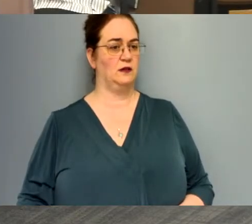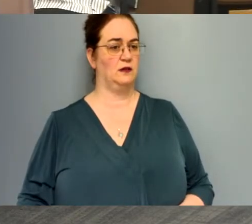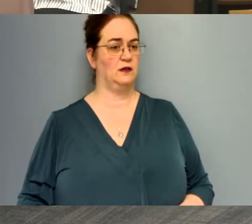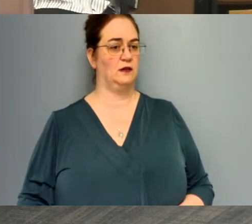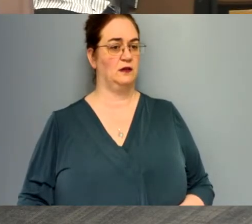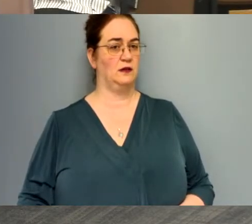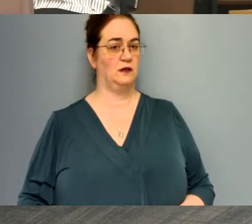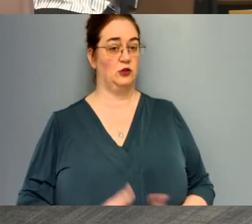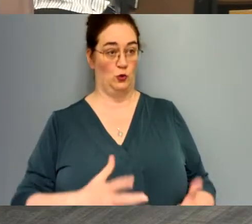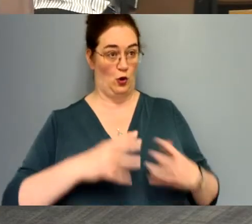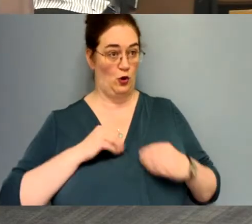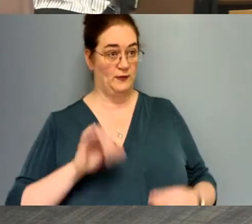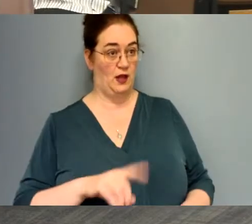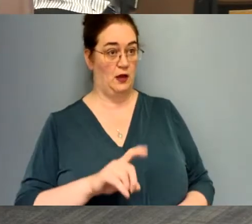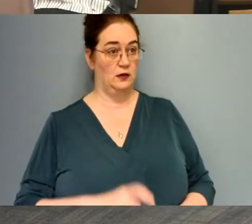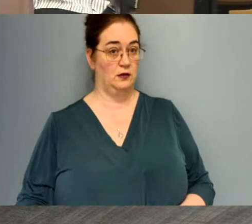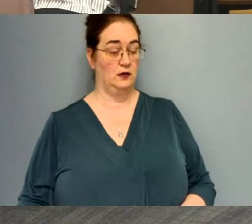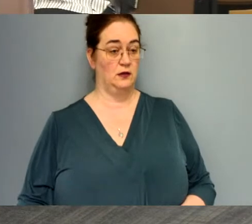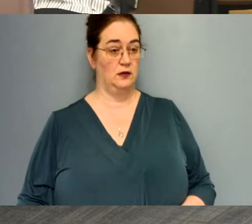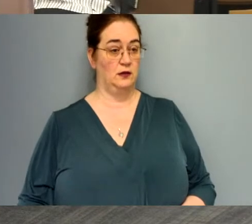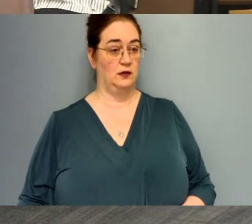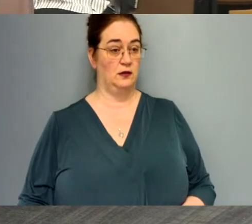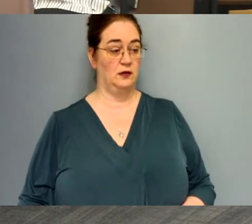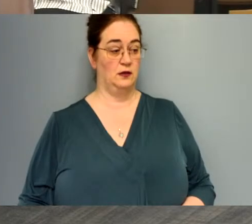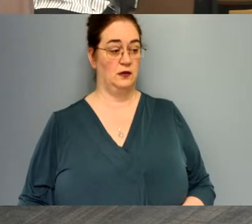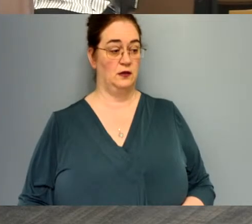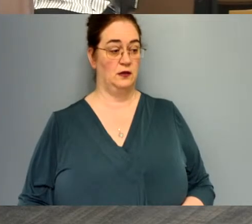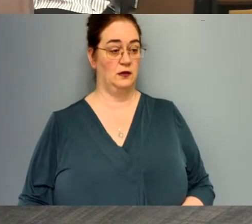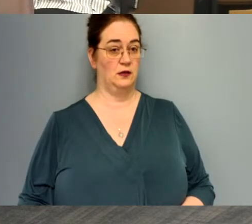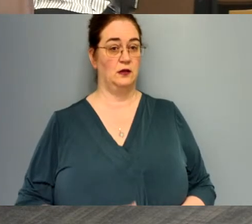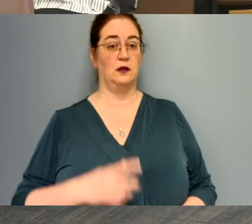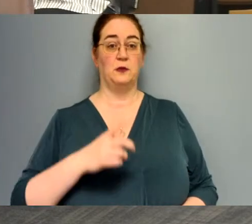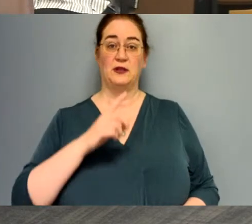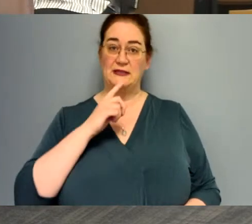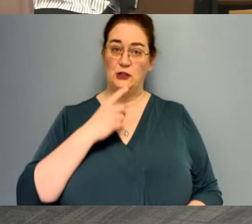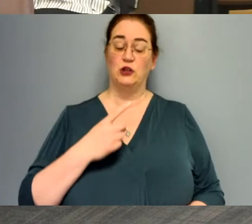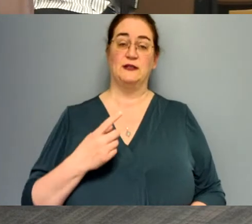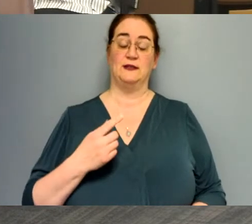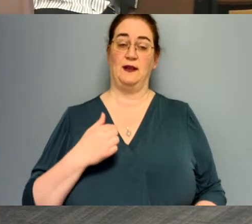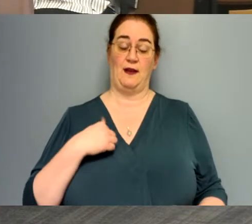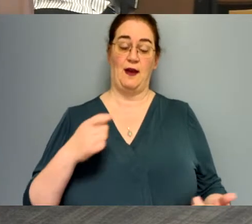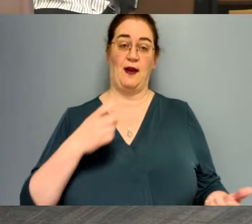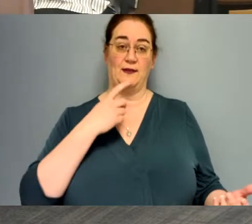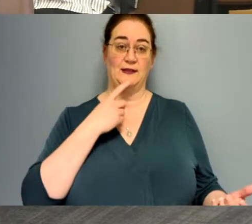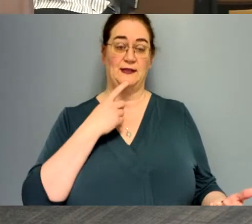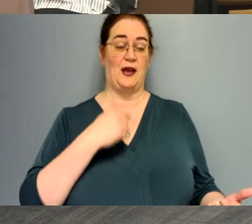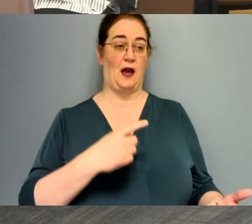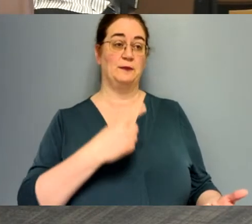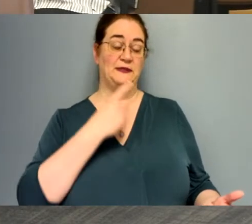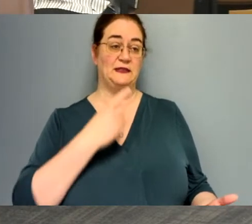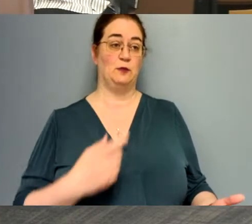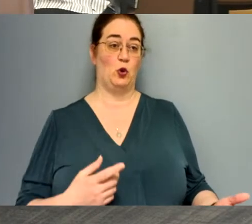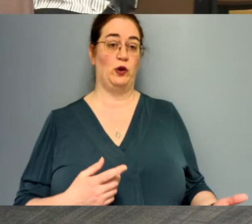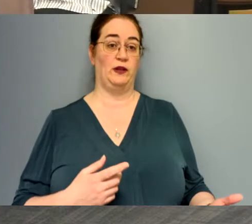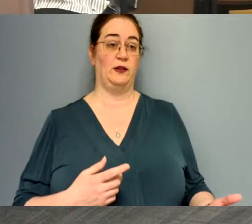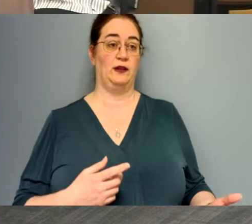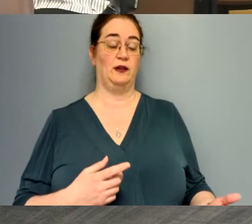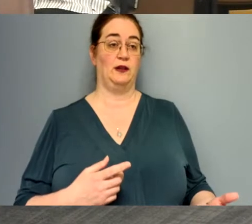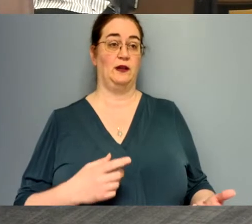You want to own up to it? Because sincerely, I got to say, I'm disappointed at